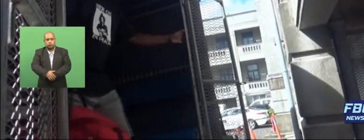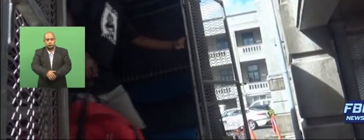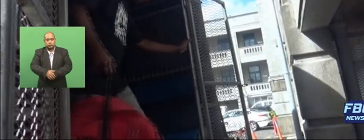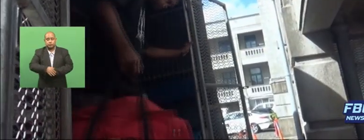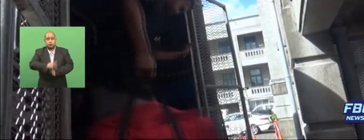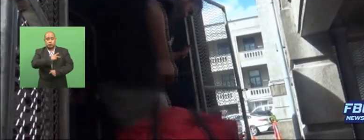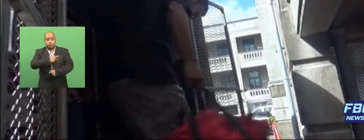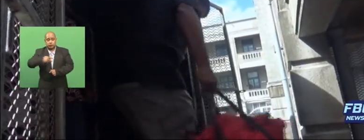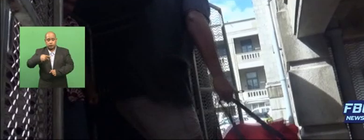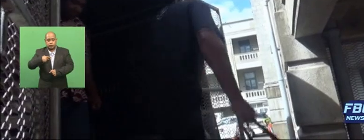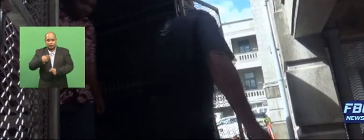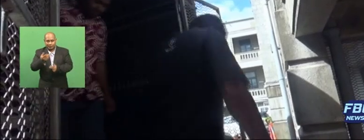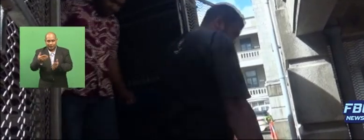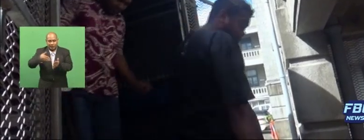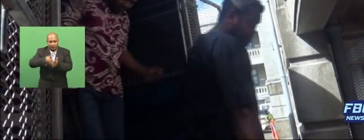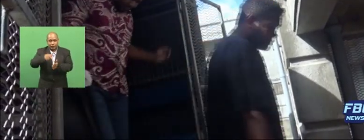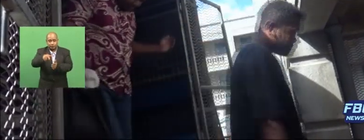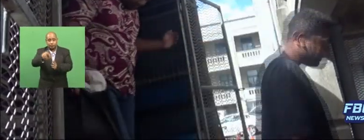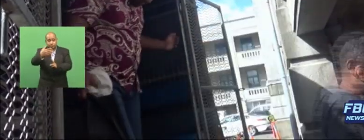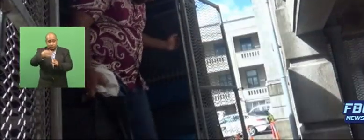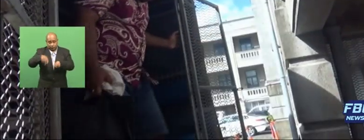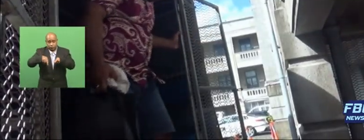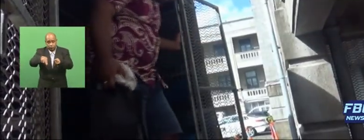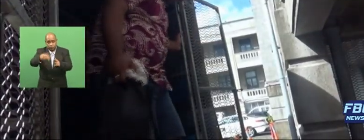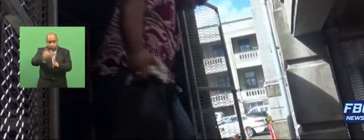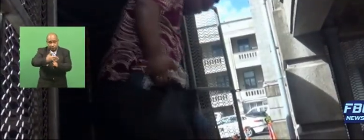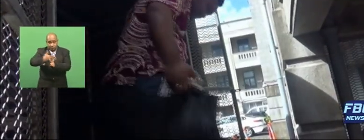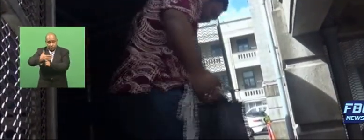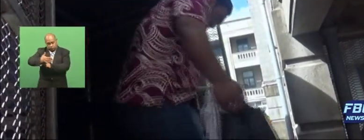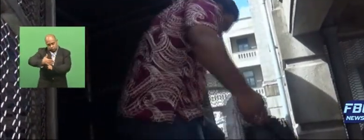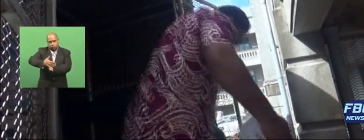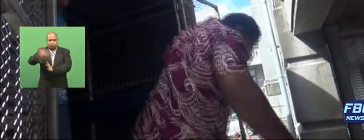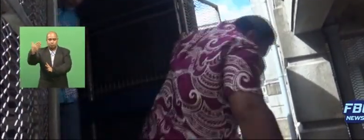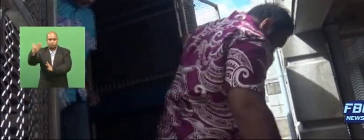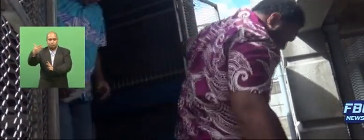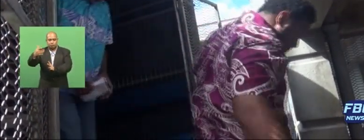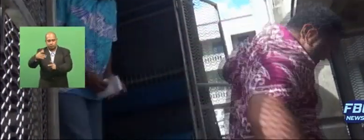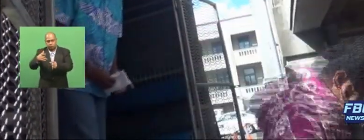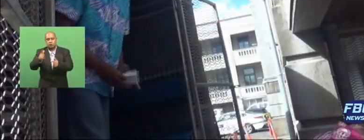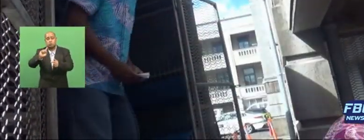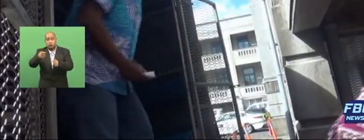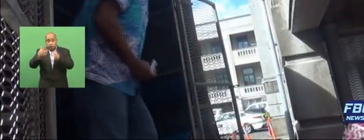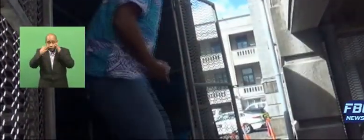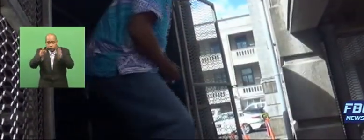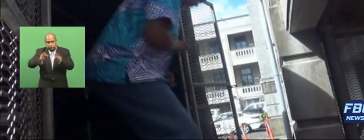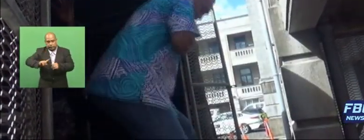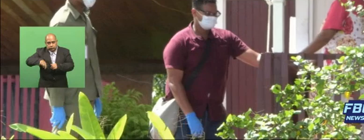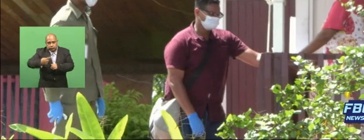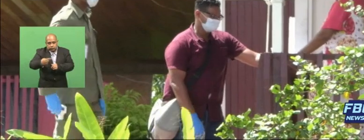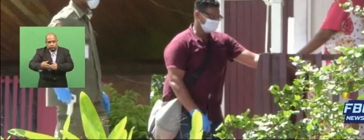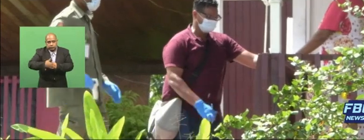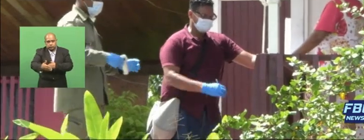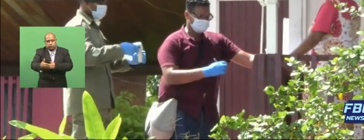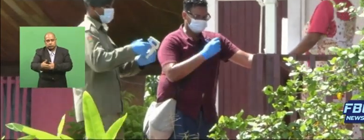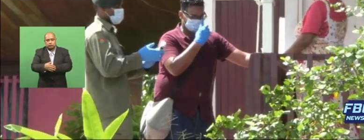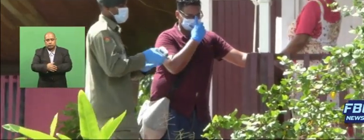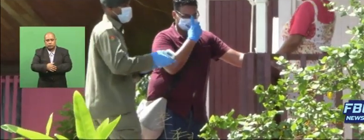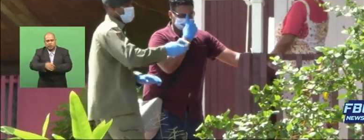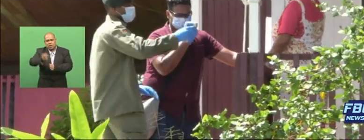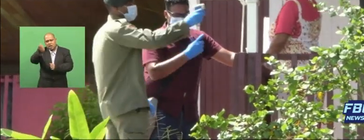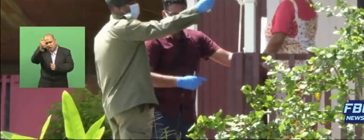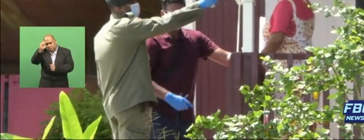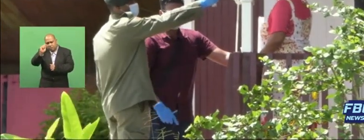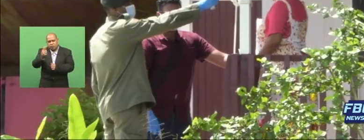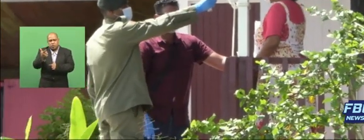that even though the Suva lockdown is lifting, the curfew hours remain. In addition, nightclubs, gyms, cinemas and pools stay